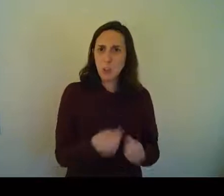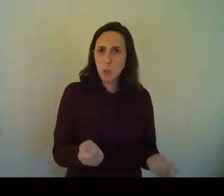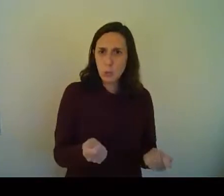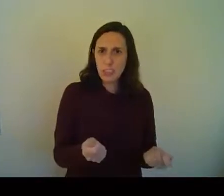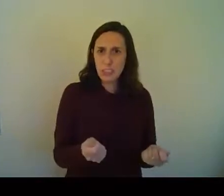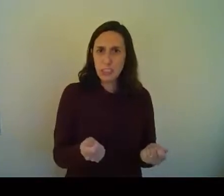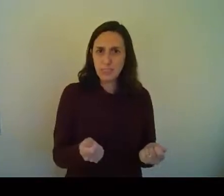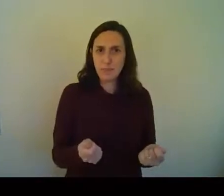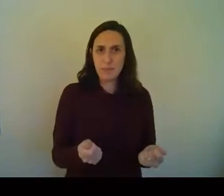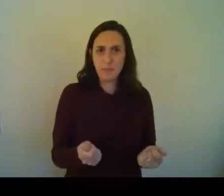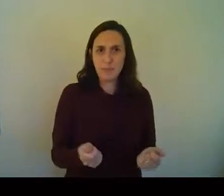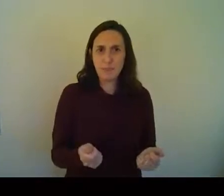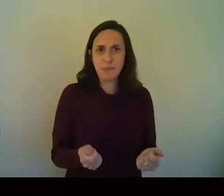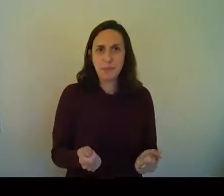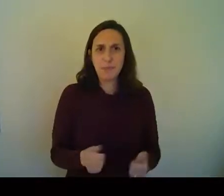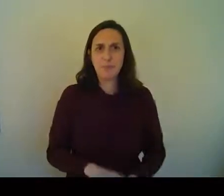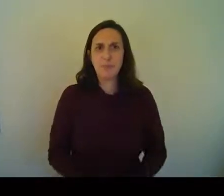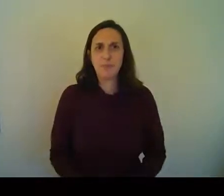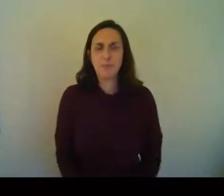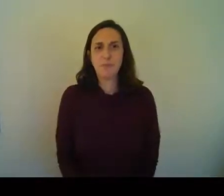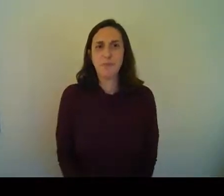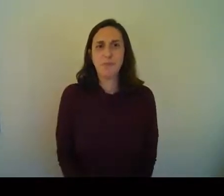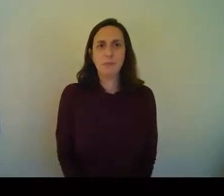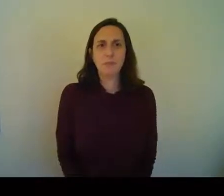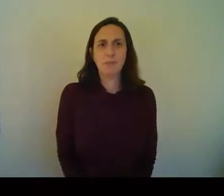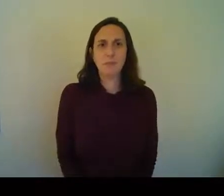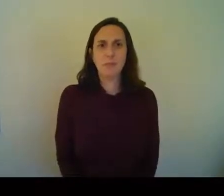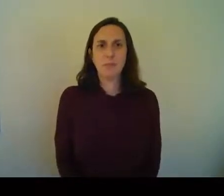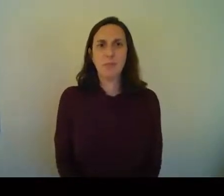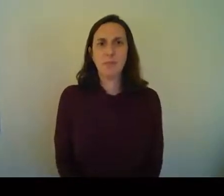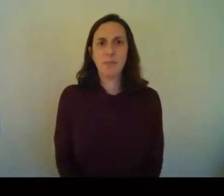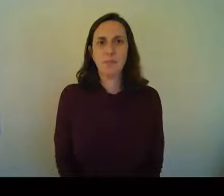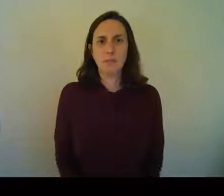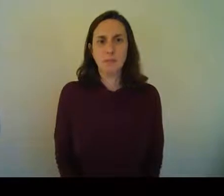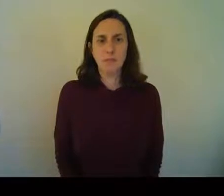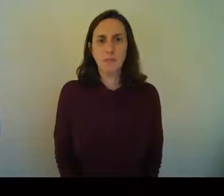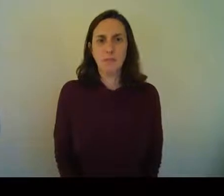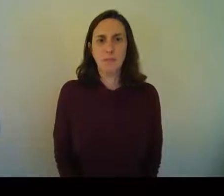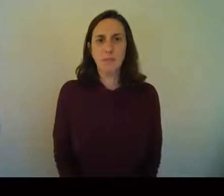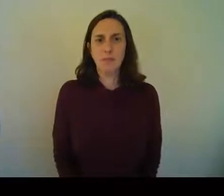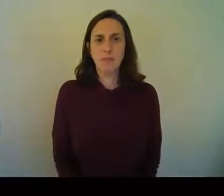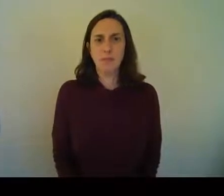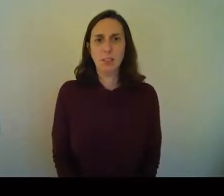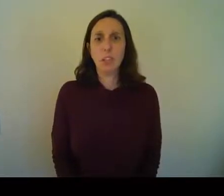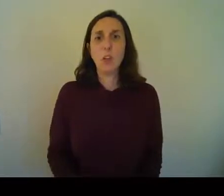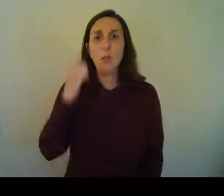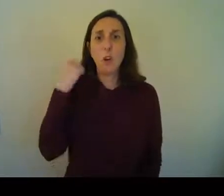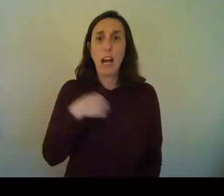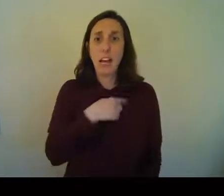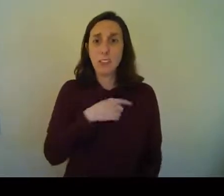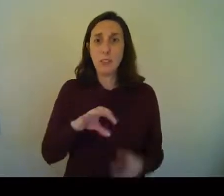and find solutions are to use the roots of the zeros. But for us, in this particular